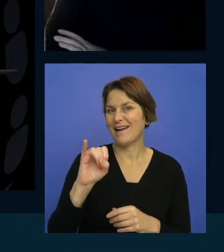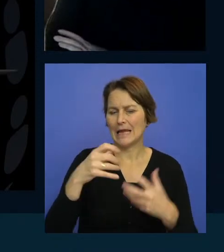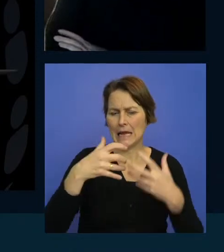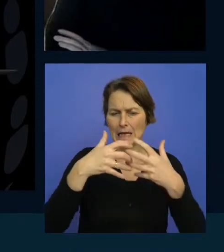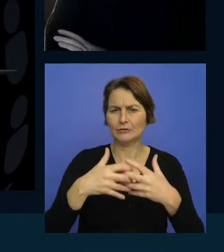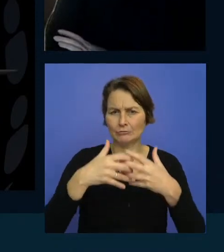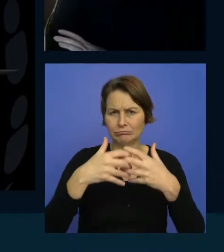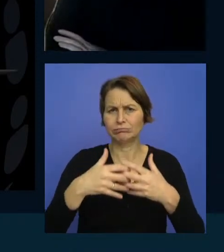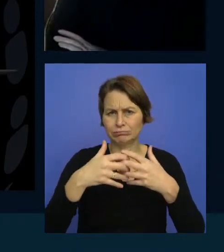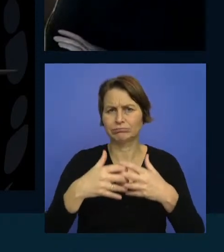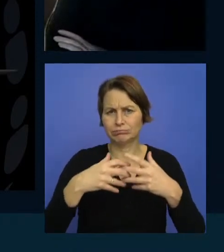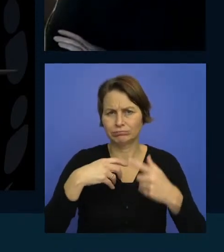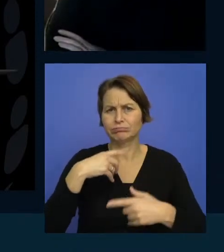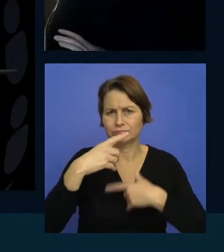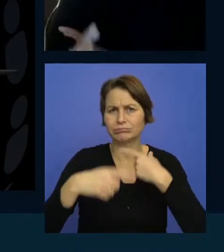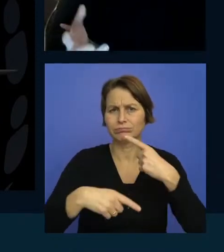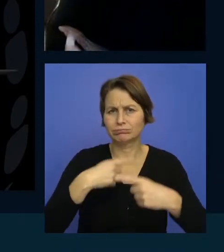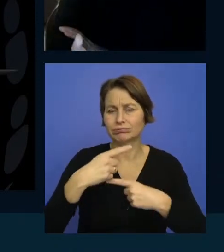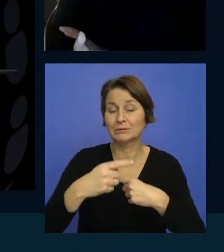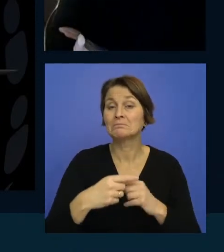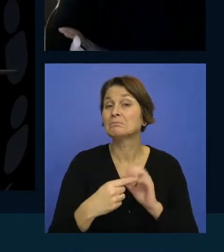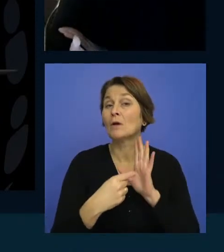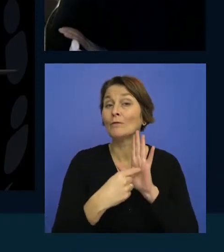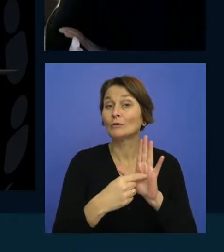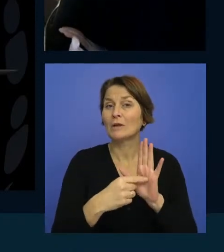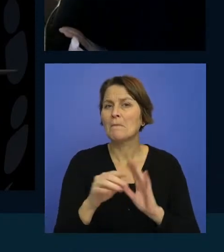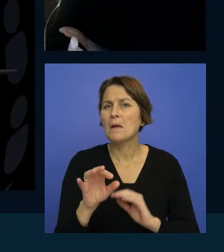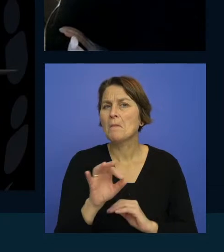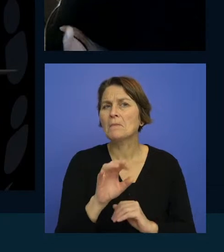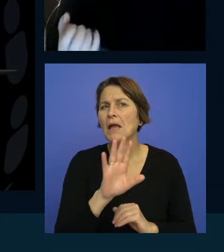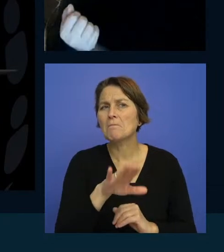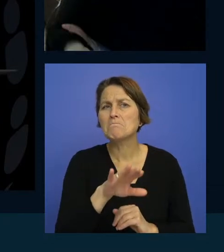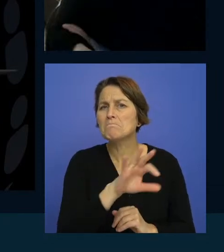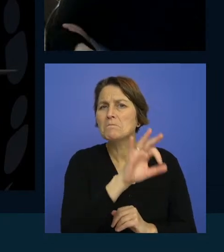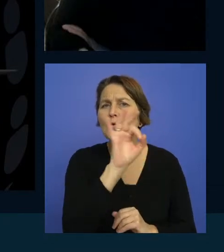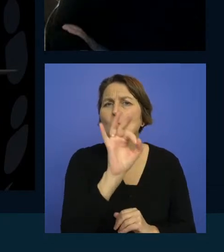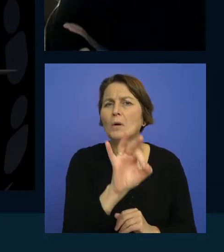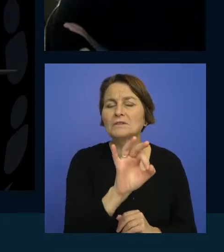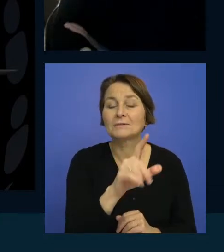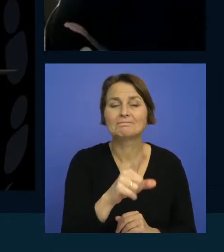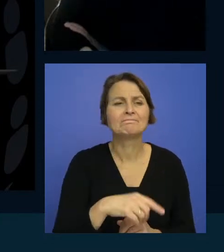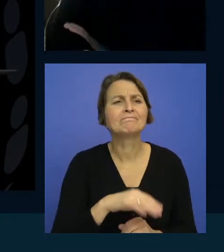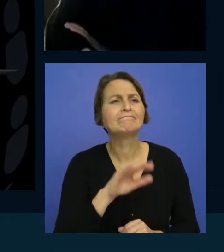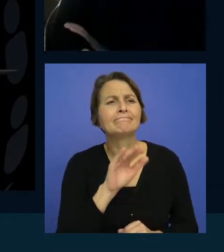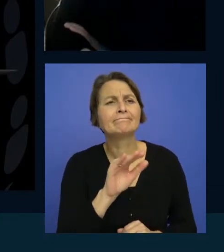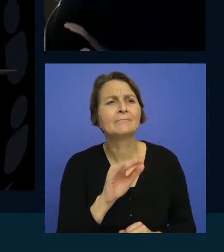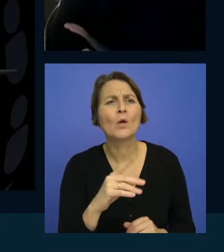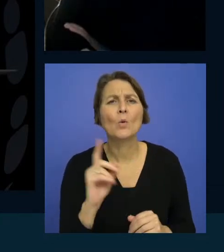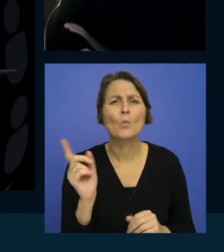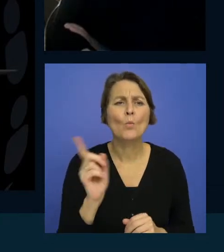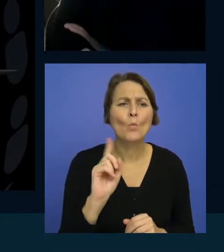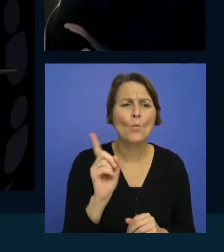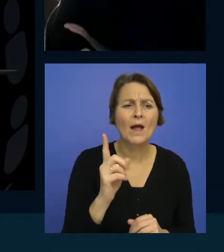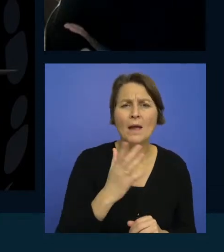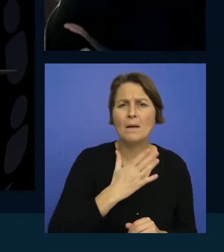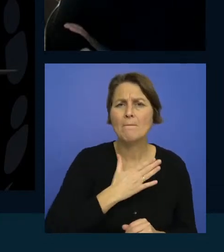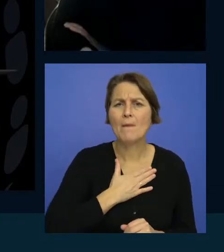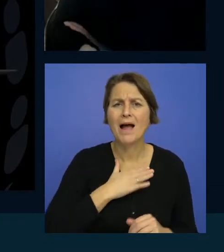for instance, you can ask or get answers to questions like, where are the influencers in my